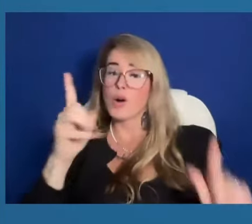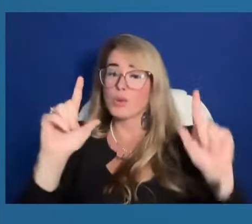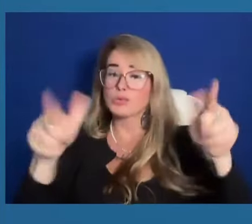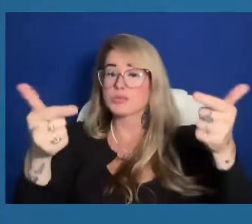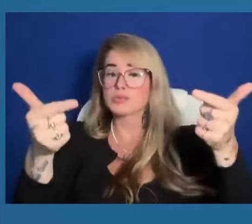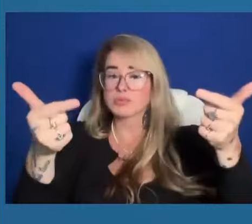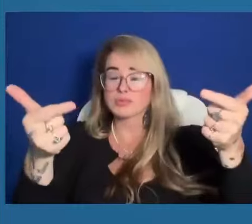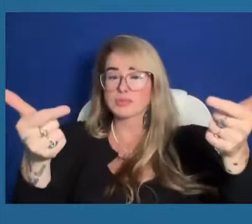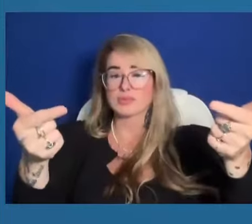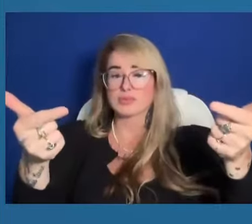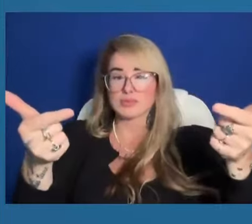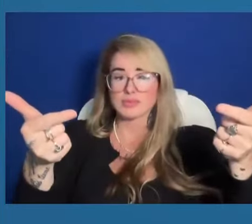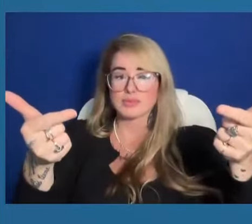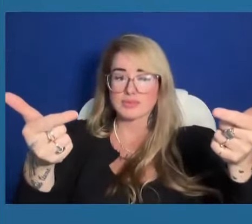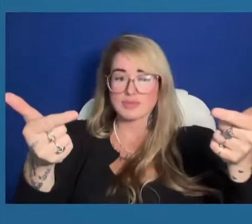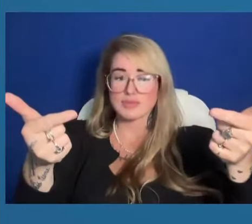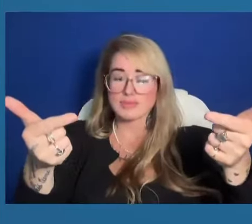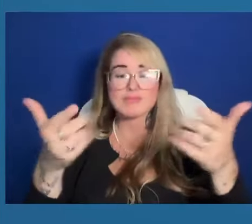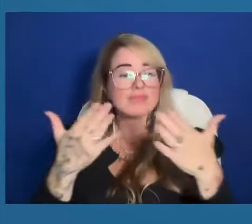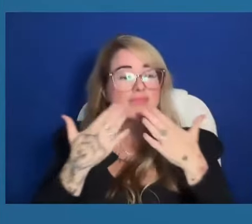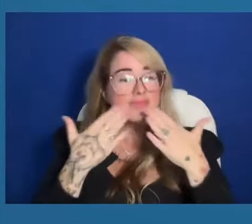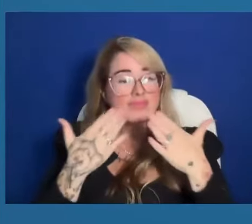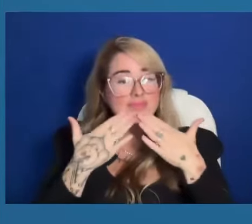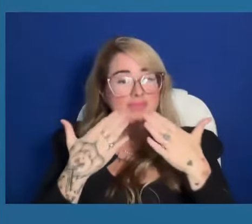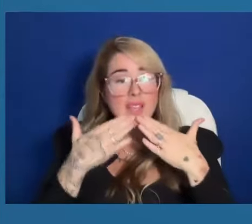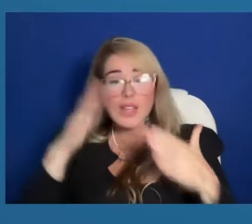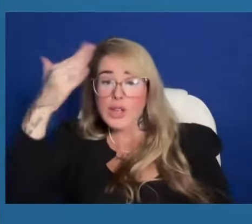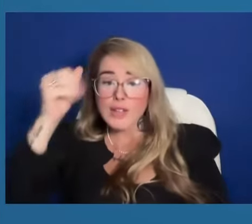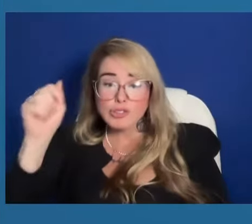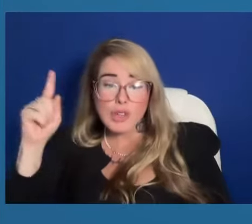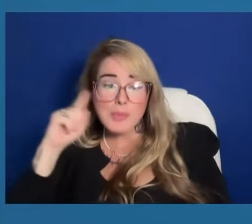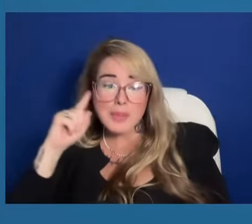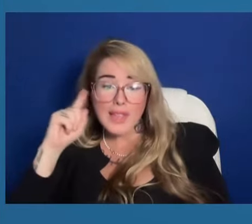Whoa. Thank Hey, you. Trump, can you hear?